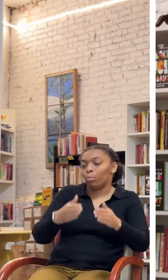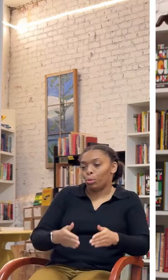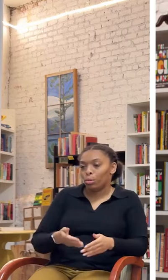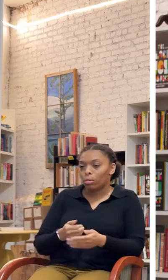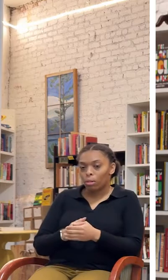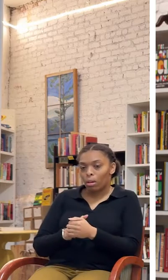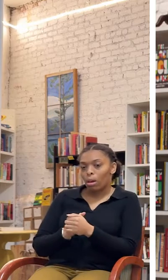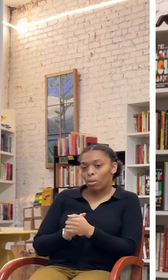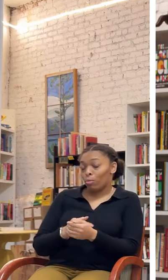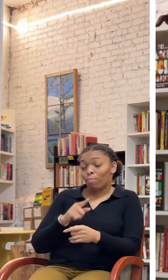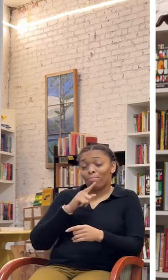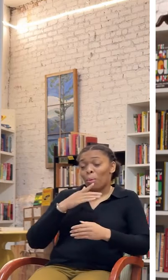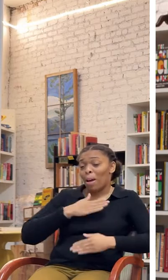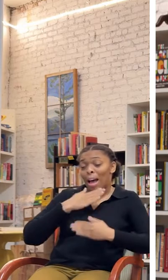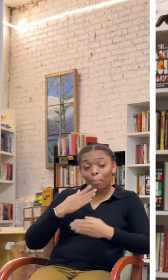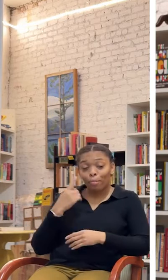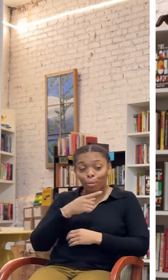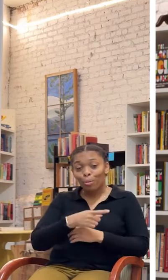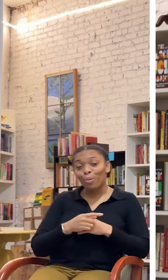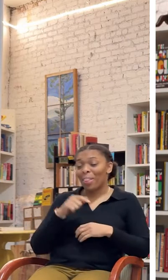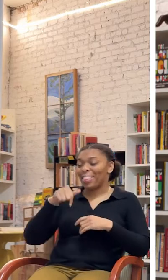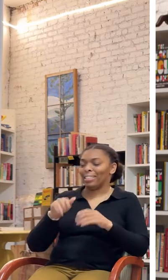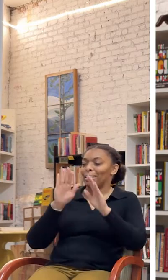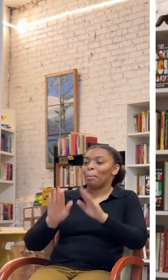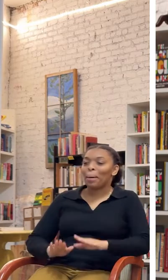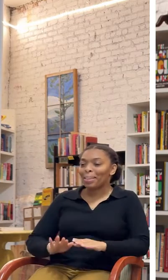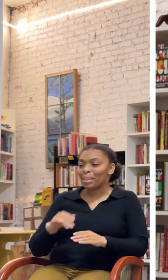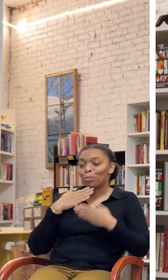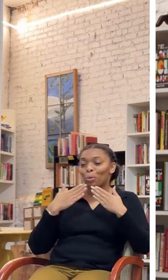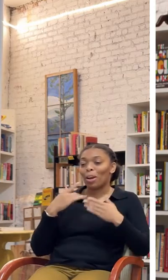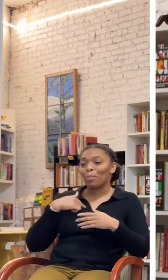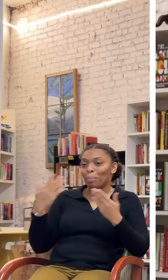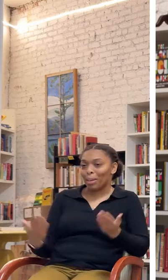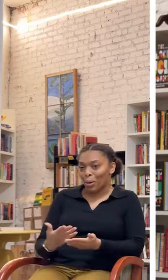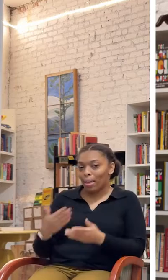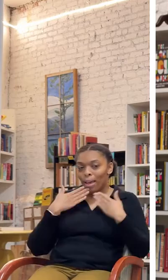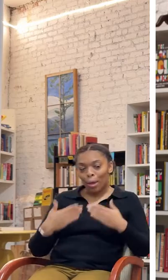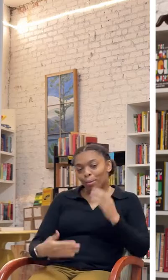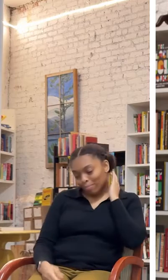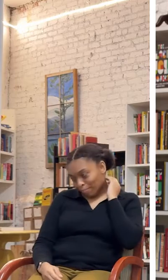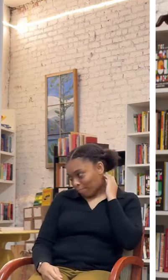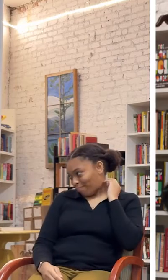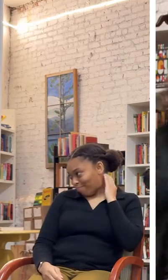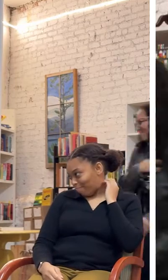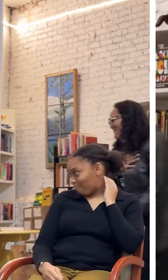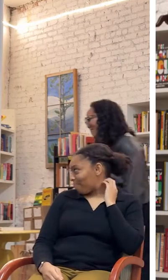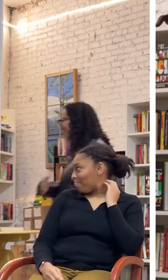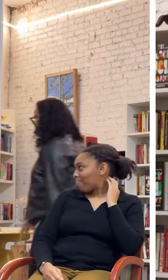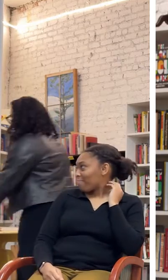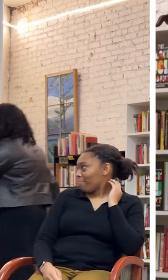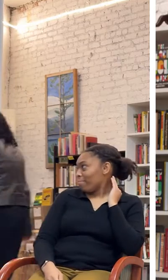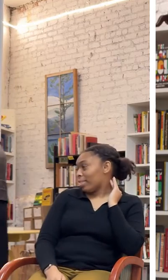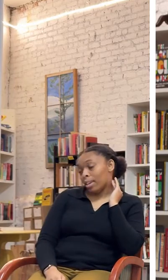So I'm so happy for you, and this is amazing, and I'm so grateful I'm here. Thank you. Thank you so much. Thank you. I